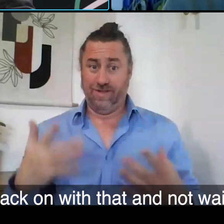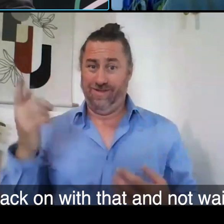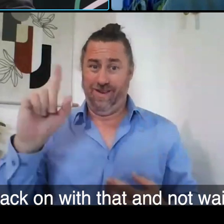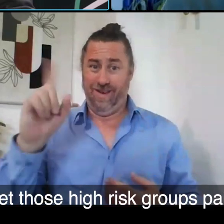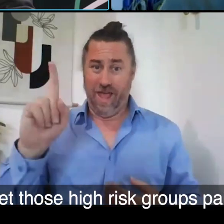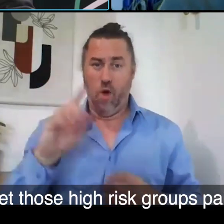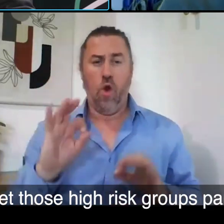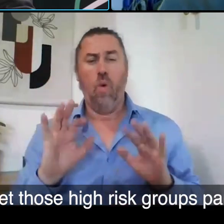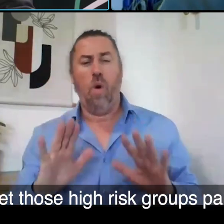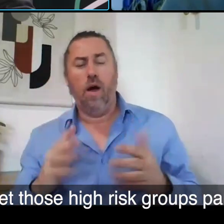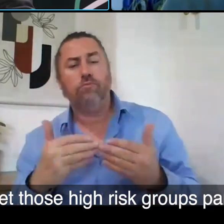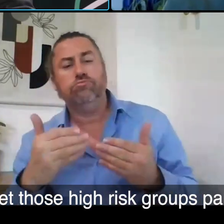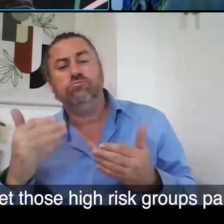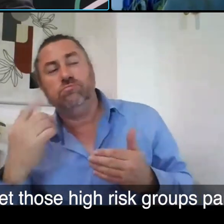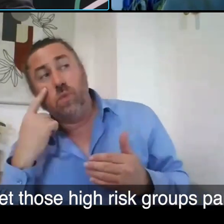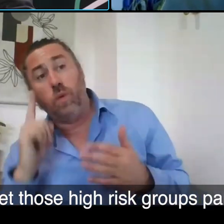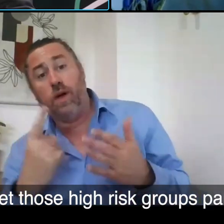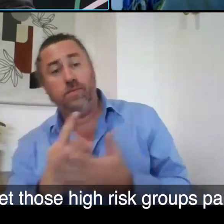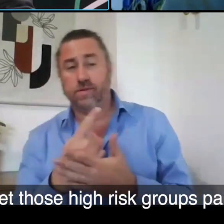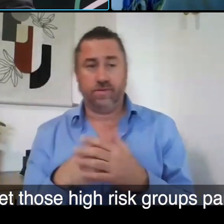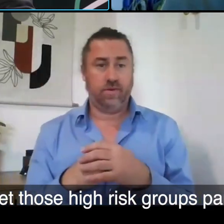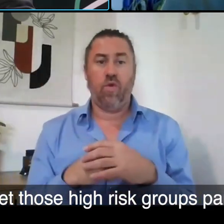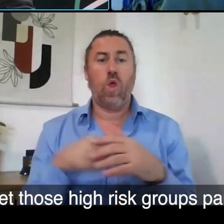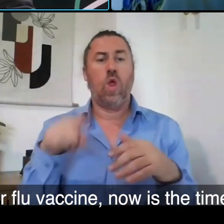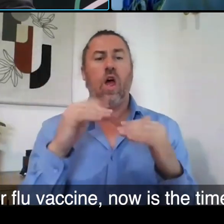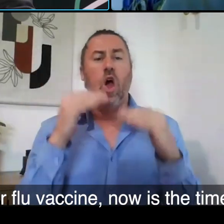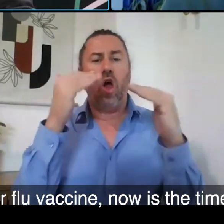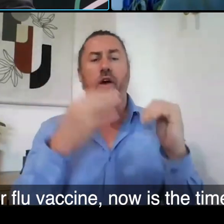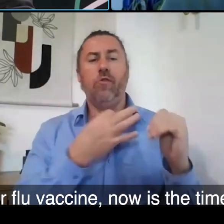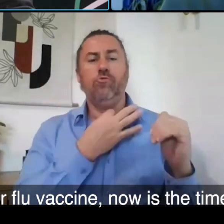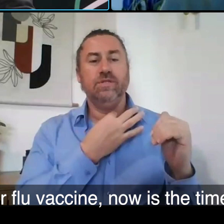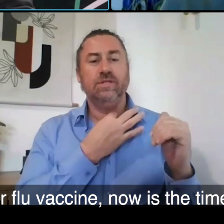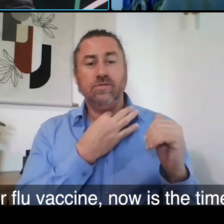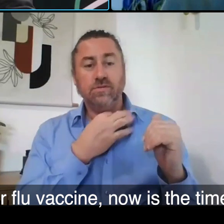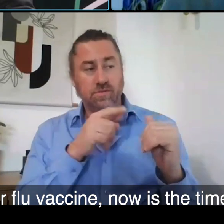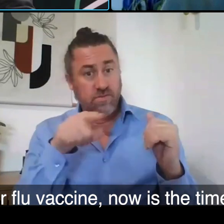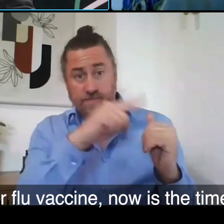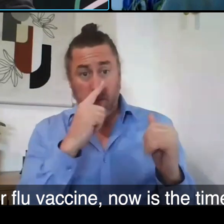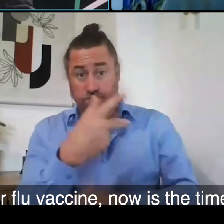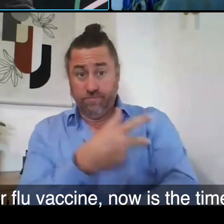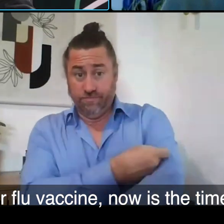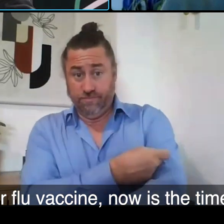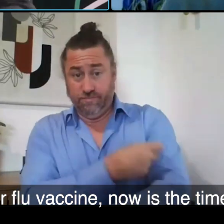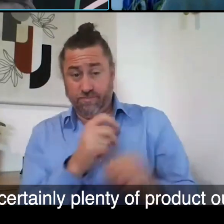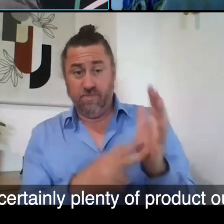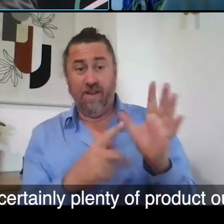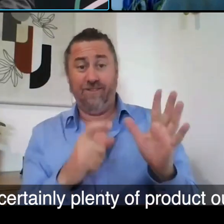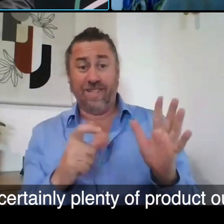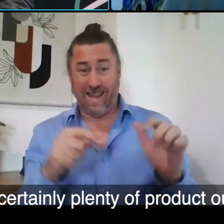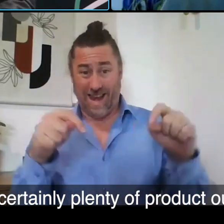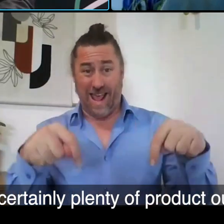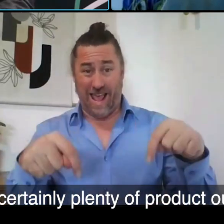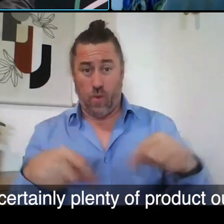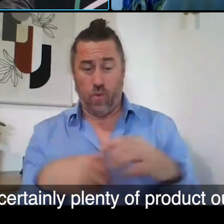not wait if we can get those high-risk groups particularly in for flu vaccine. Now is the time. There's certainly